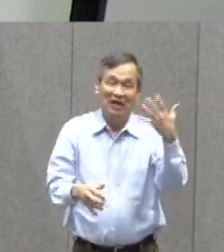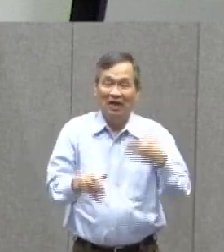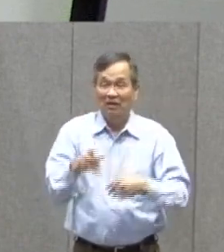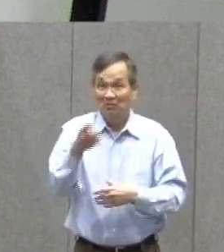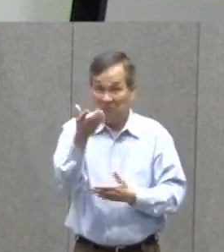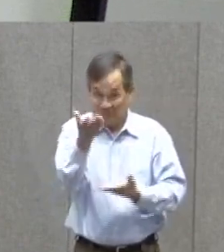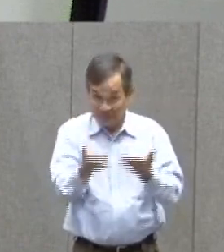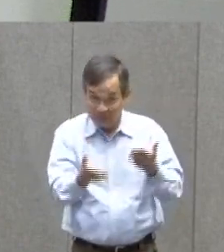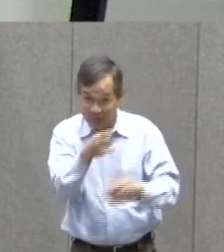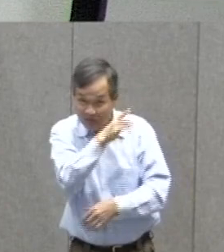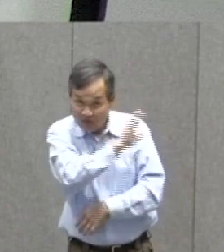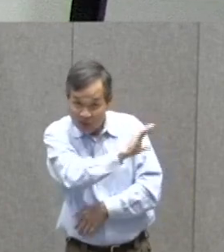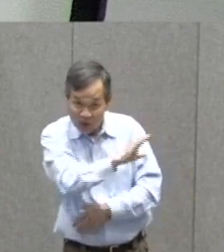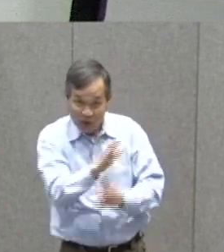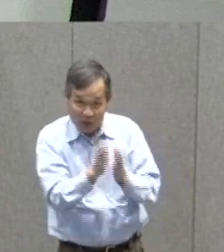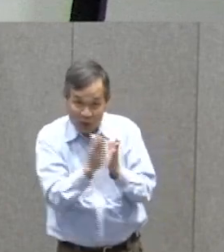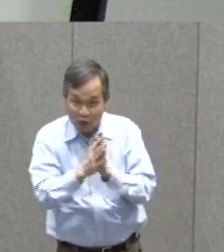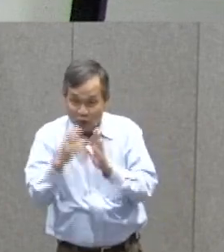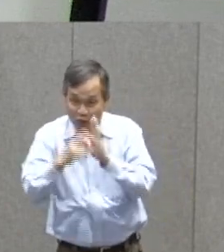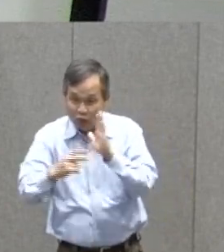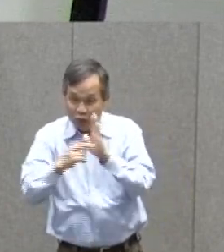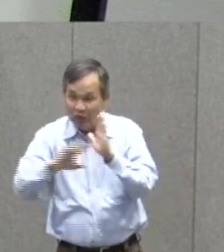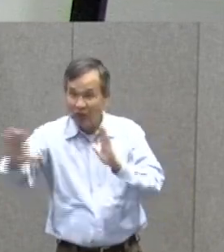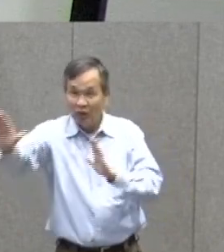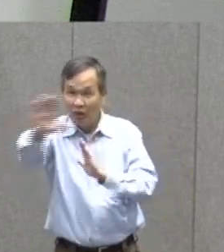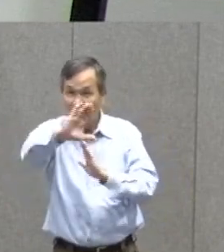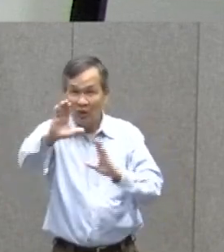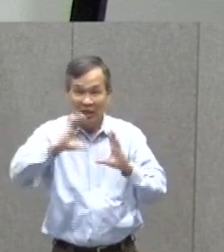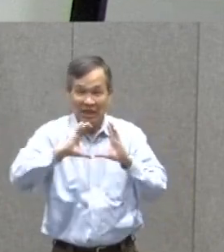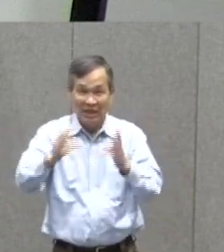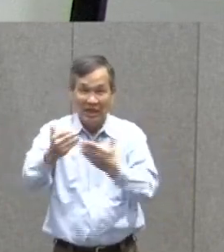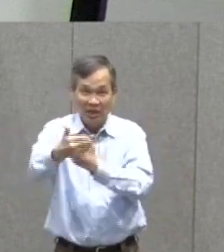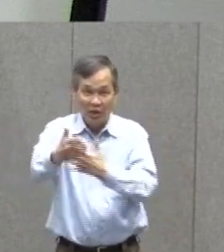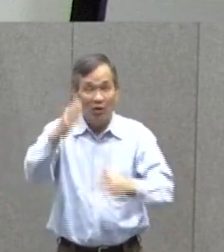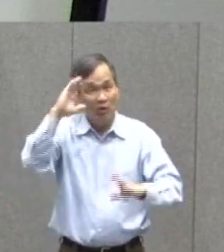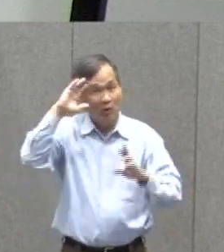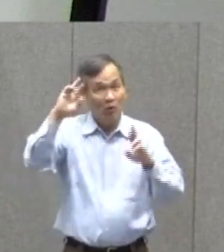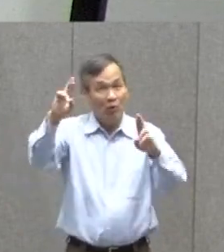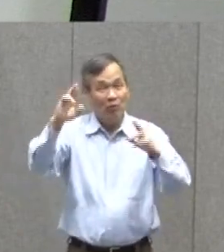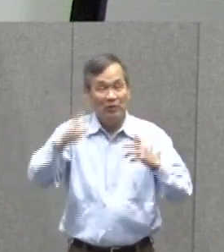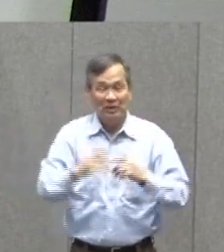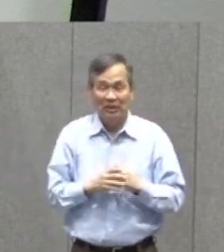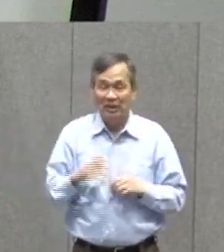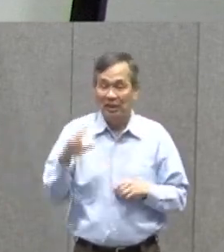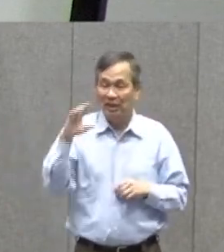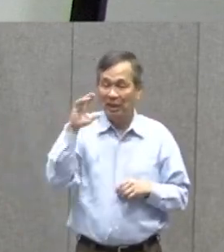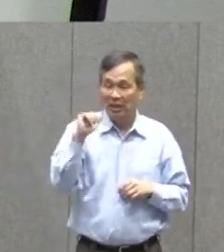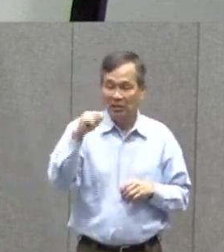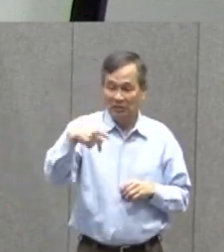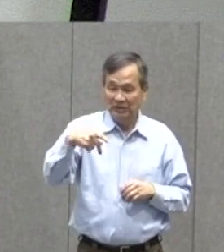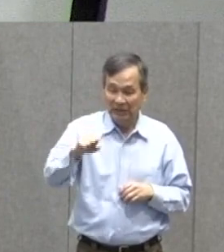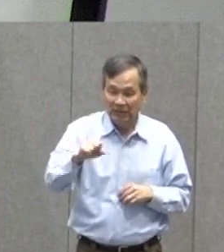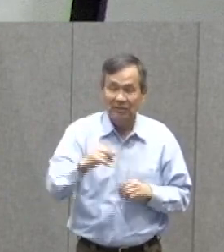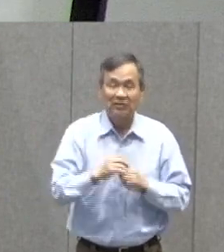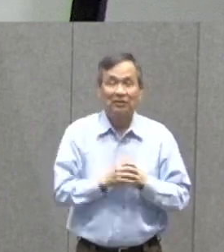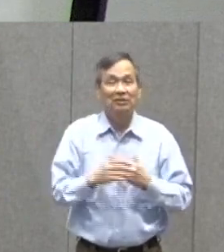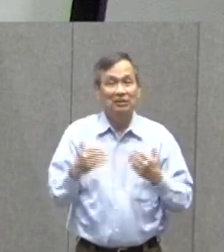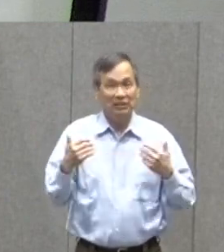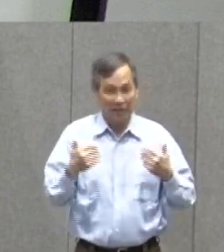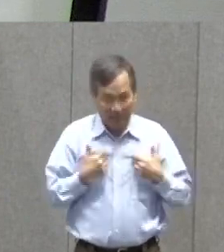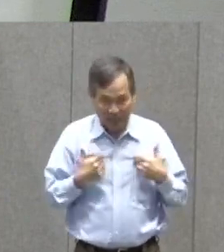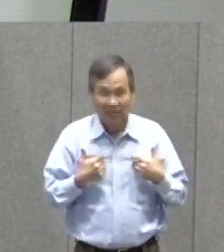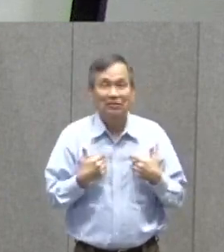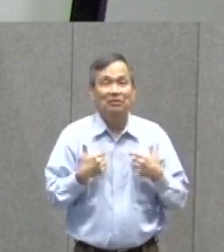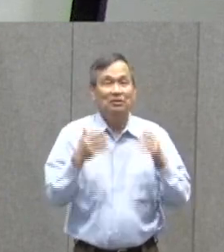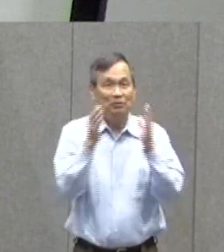in your classroom. I hope you have, and I know some of these books Albuquerque Public Schools has distributed